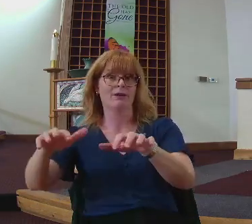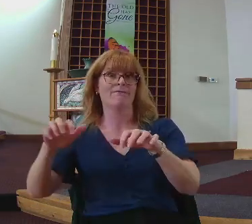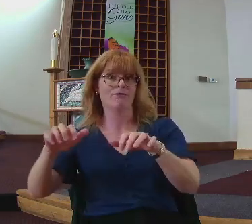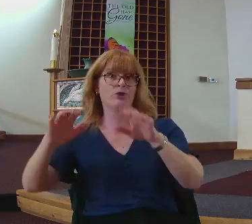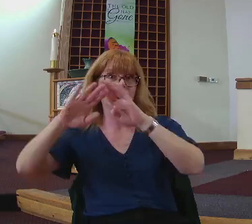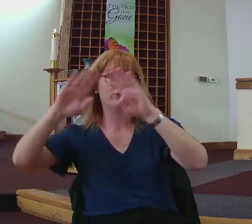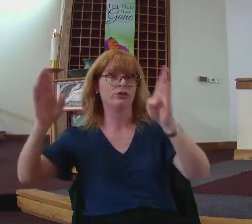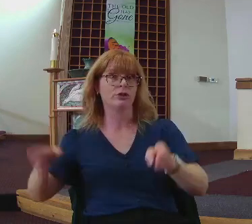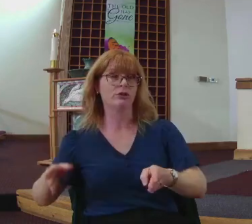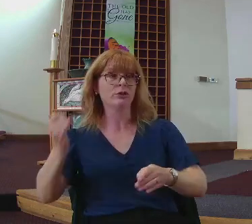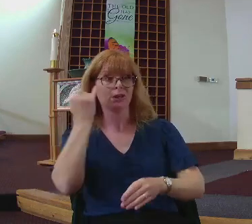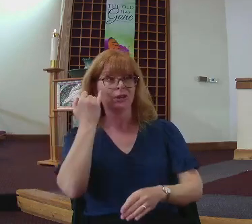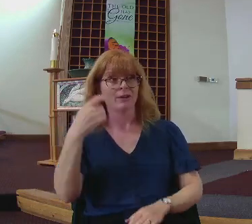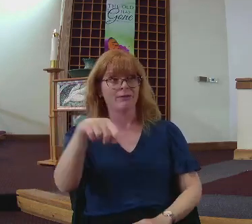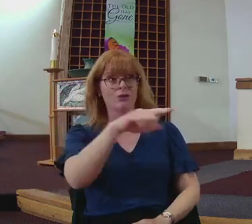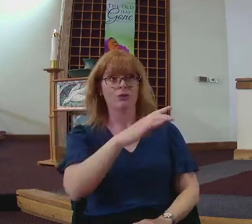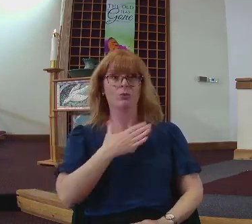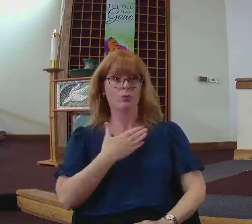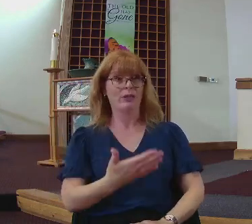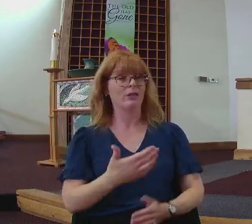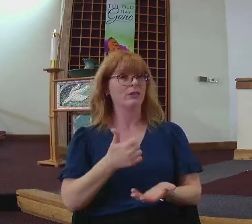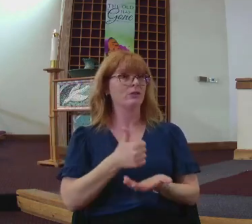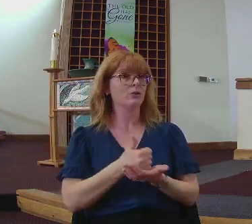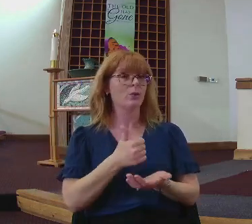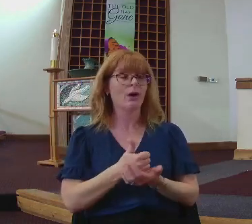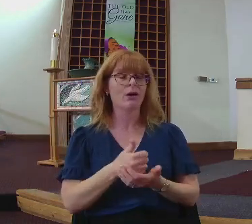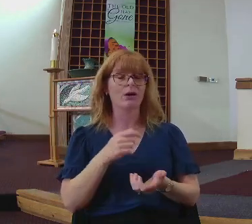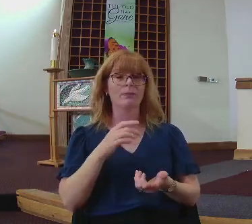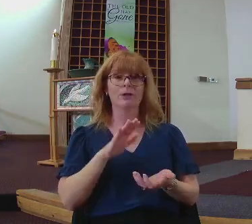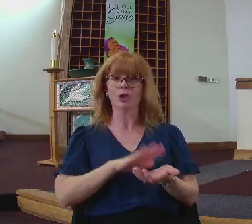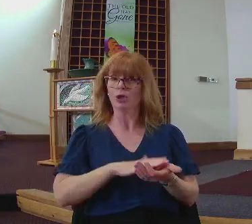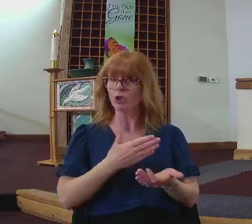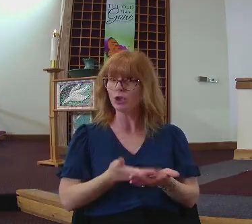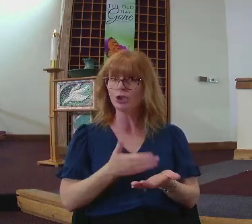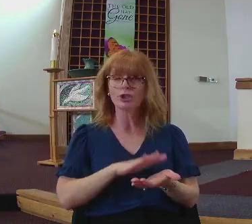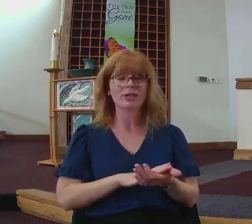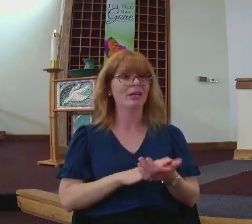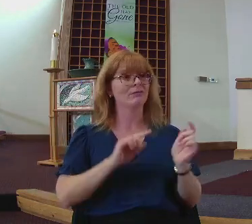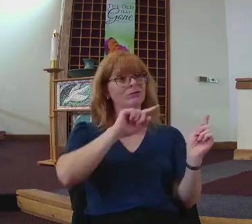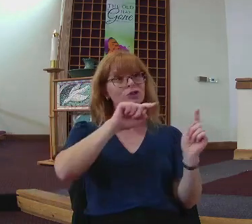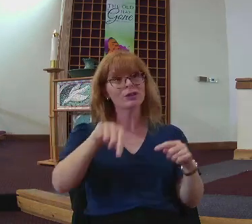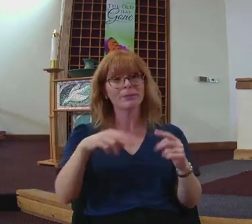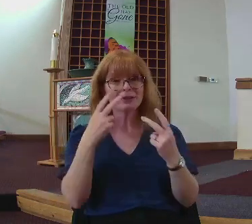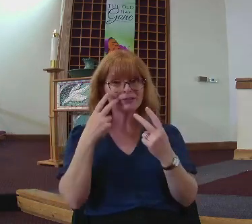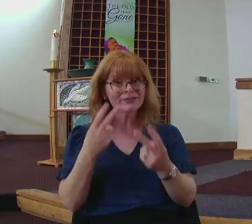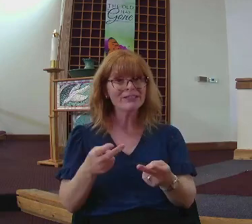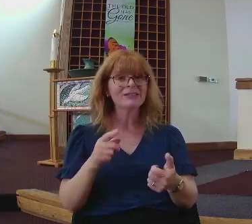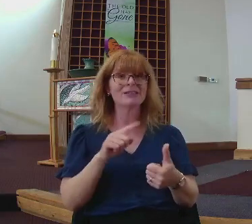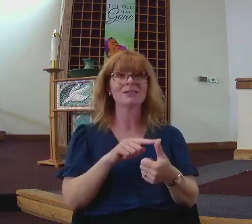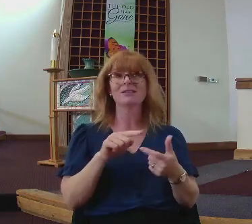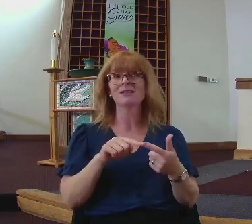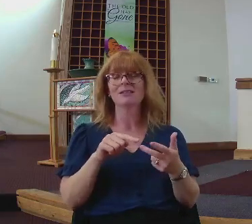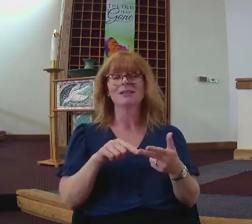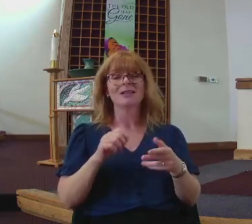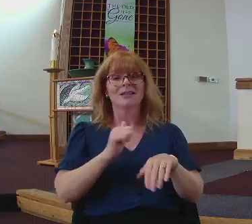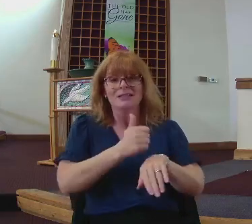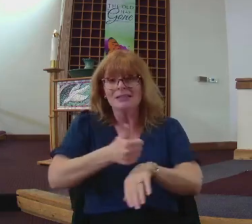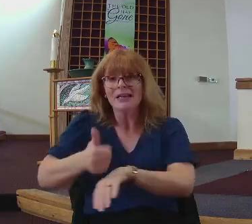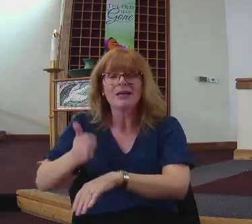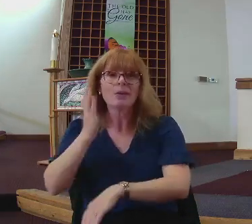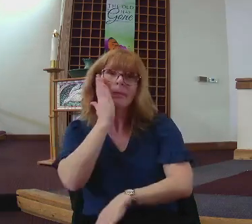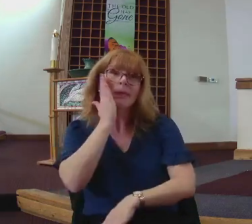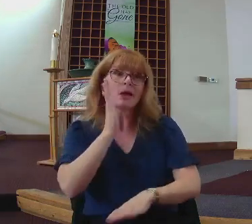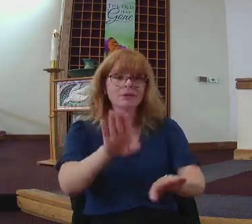are willing to serve in some way, cooking, being present, setting up cots, cleaning